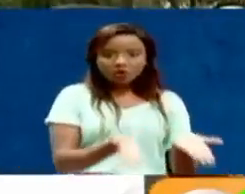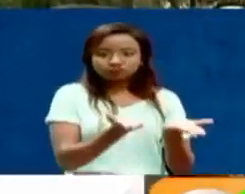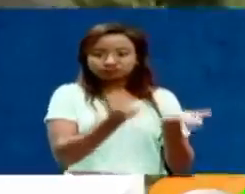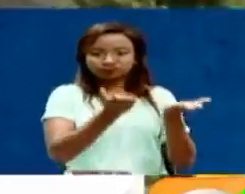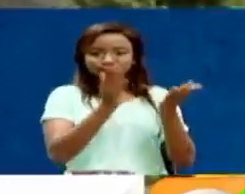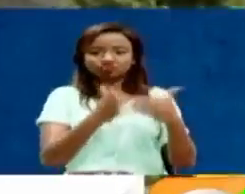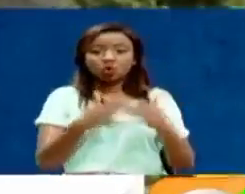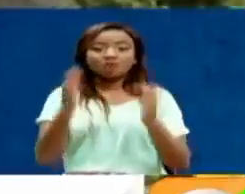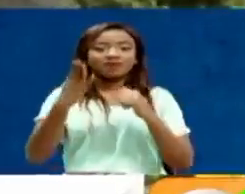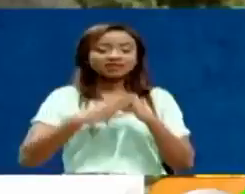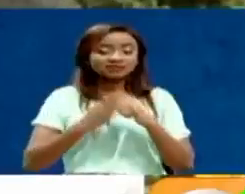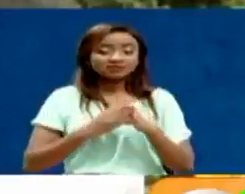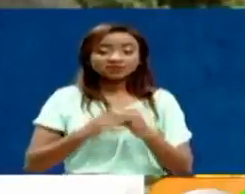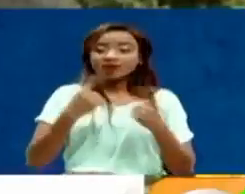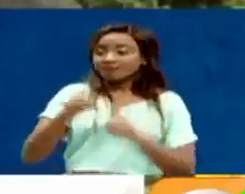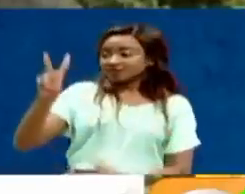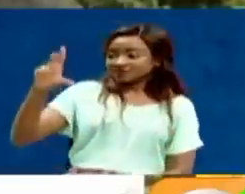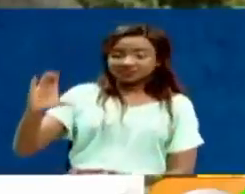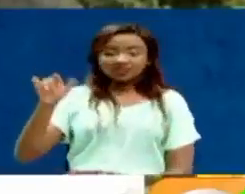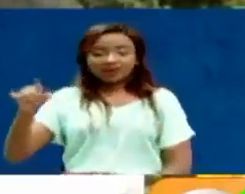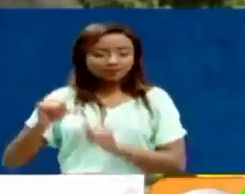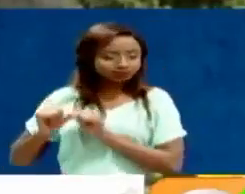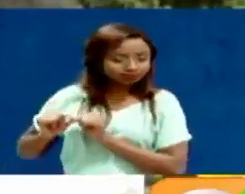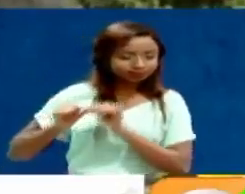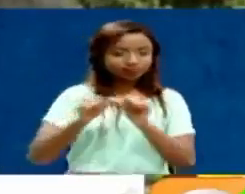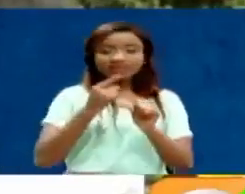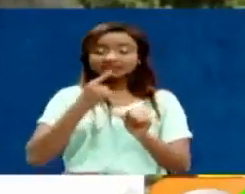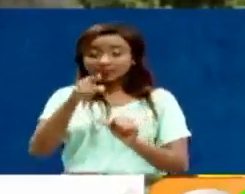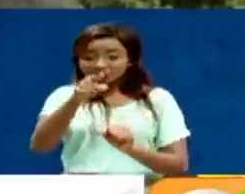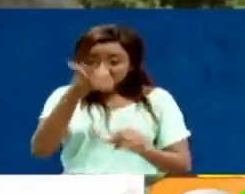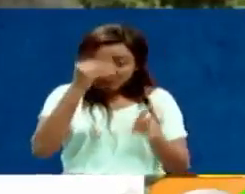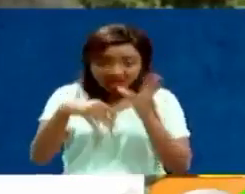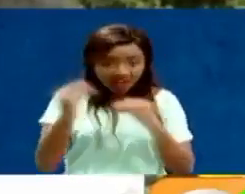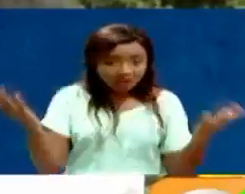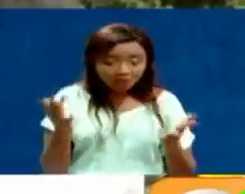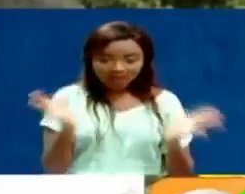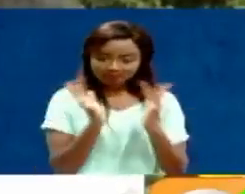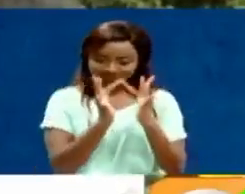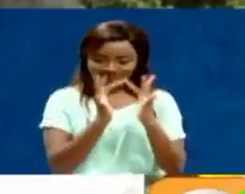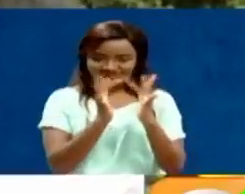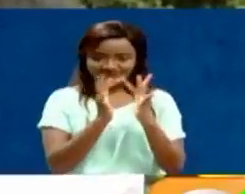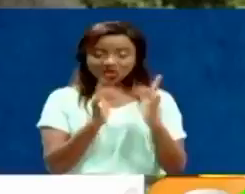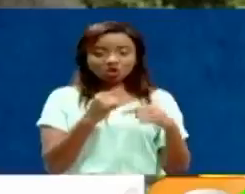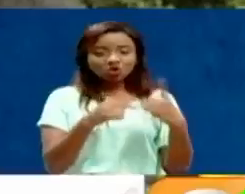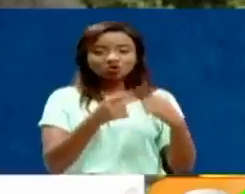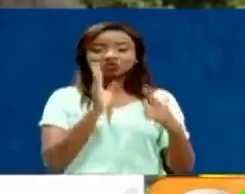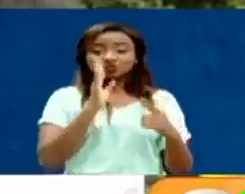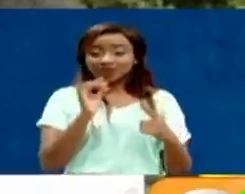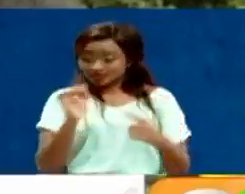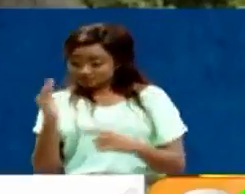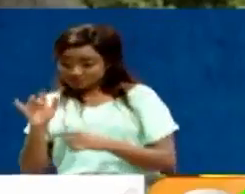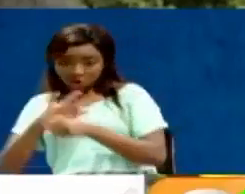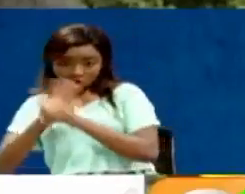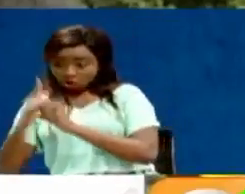September. And the Vice Chancellor maintains online learning will continue as long as the COVID-19 cases continue